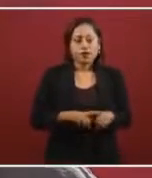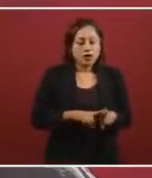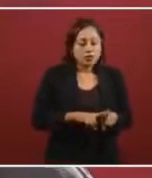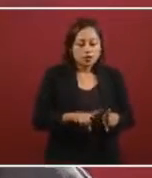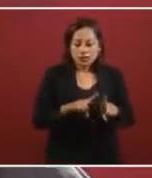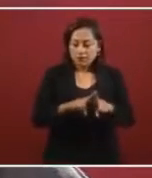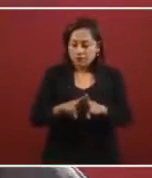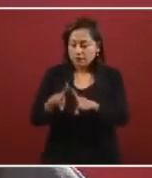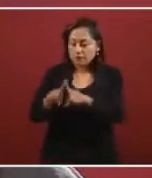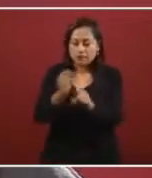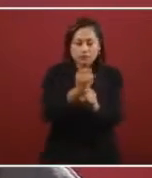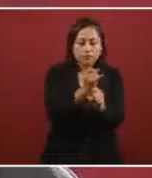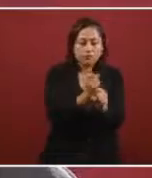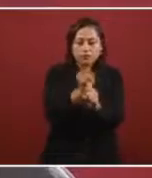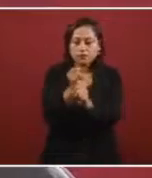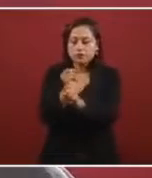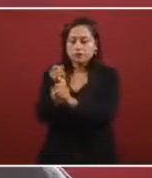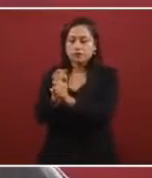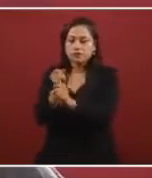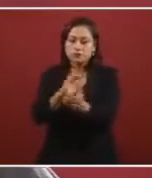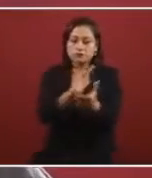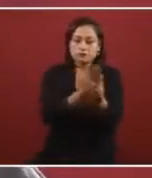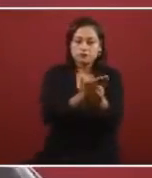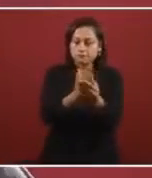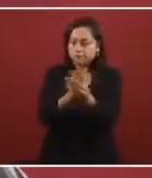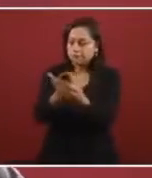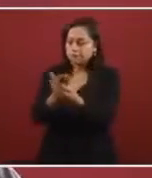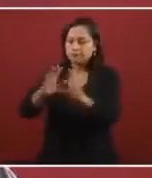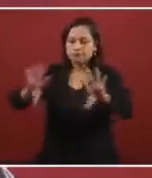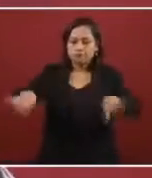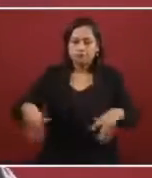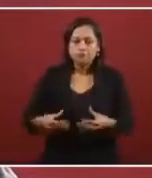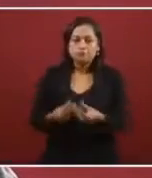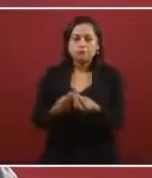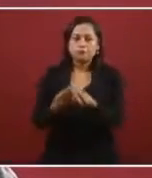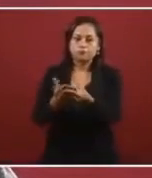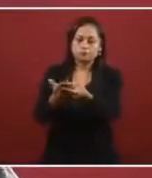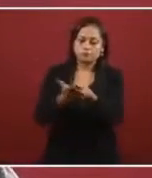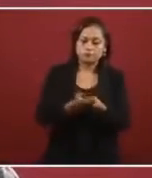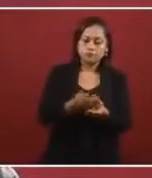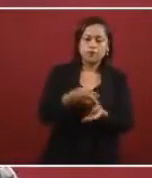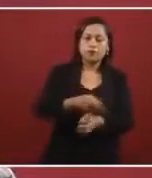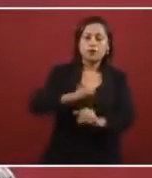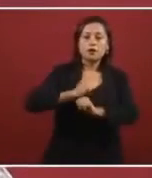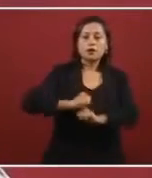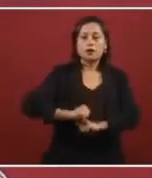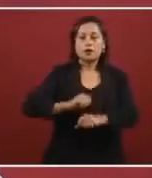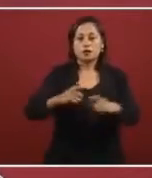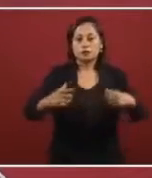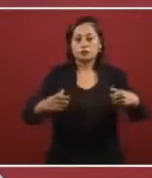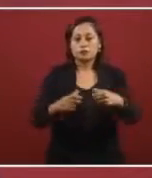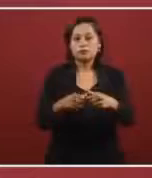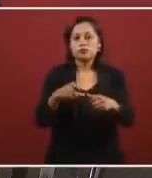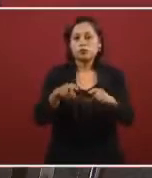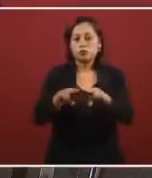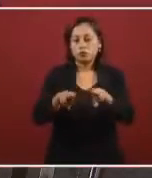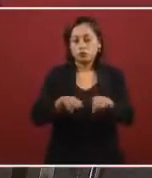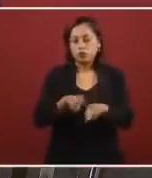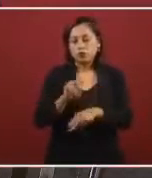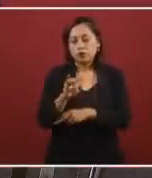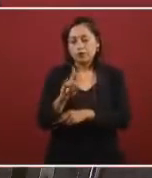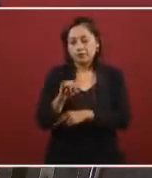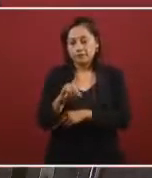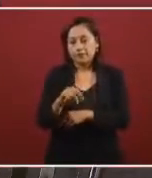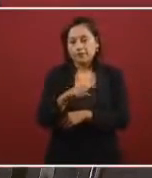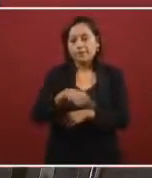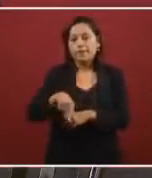de investigation investigación, and averiguaciones previas files fueron concentradas regarding dentro de esta unidad, lo que investigation permitió que previously, empezáramos a which tener una visión gave global us e a integral de